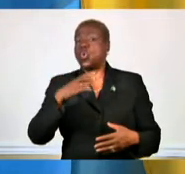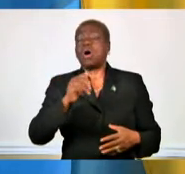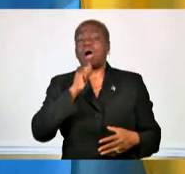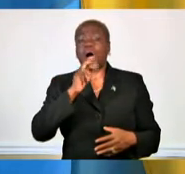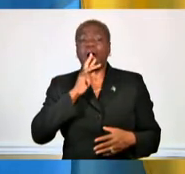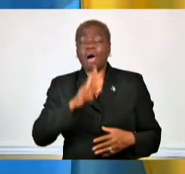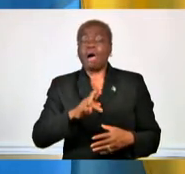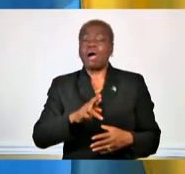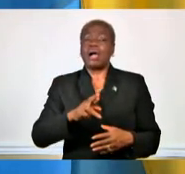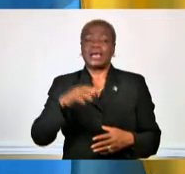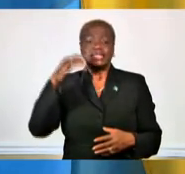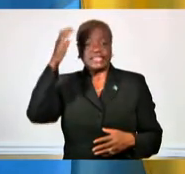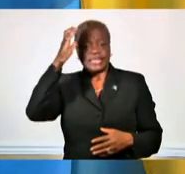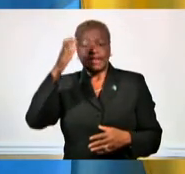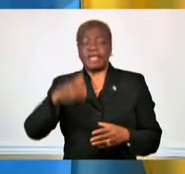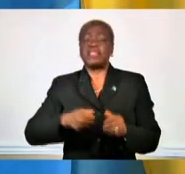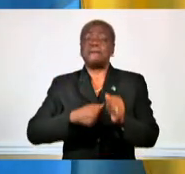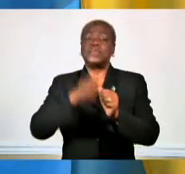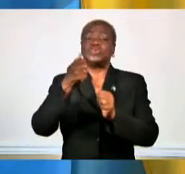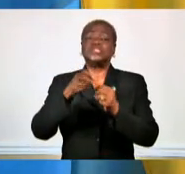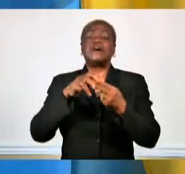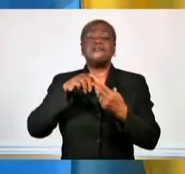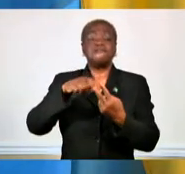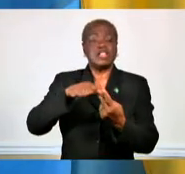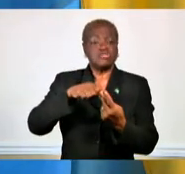considered the most vulnerable.